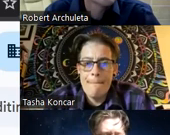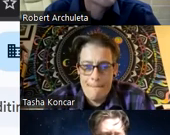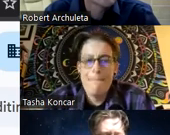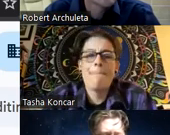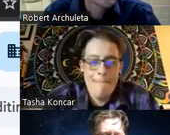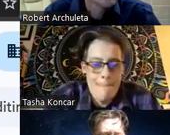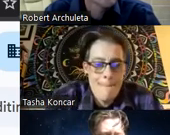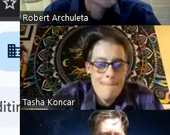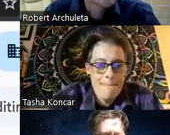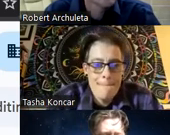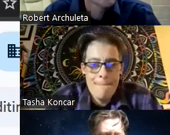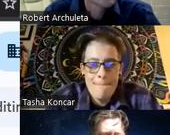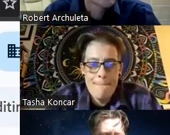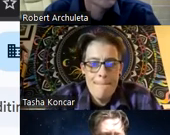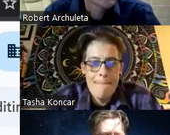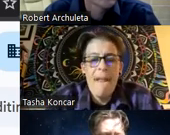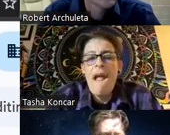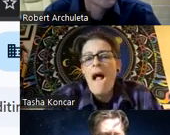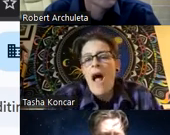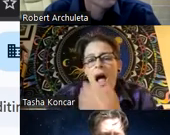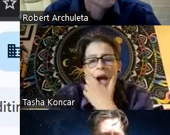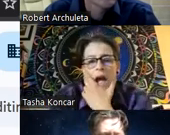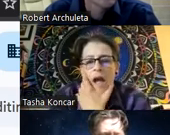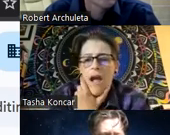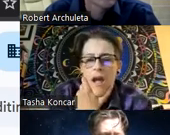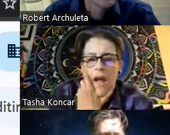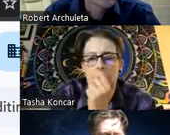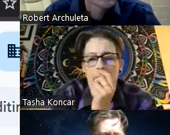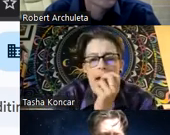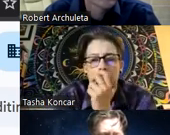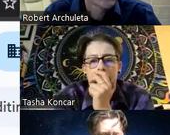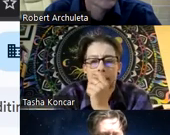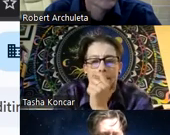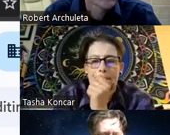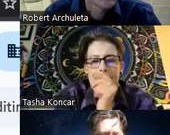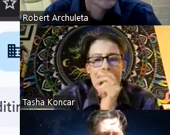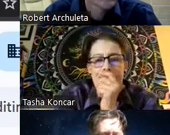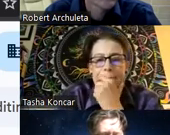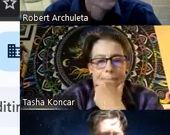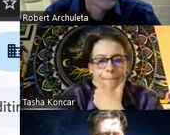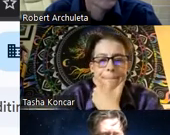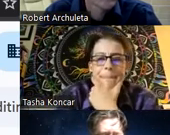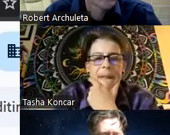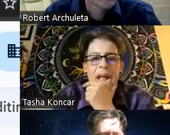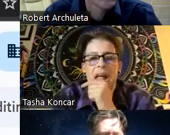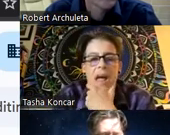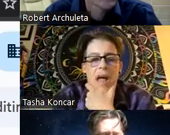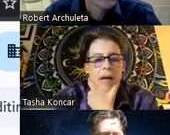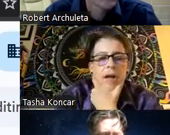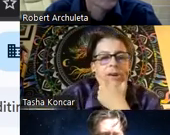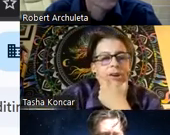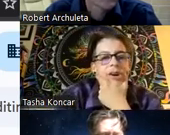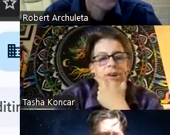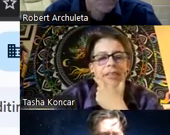And compensation. Okay, so I'm gonna highlight these pieces